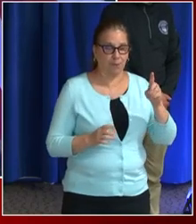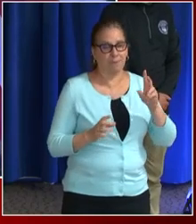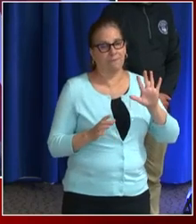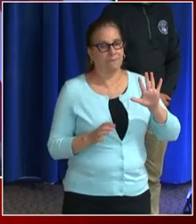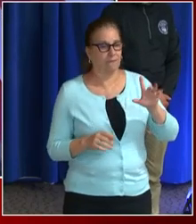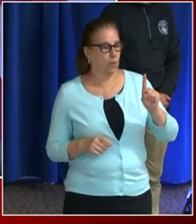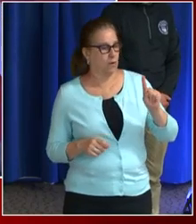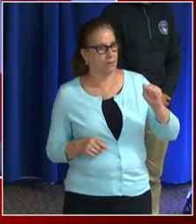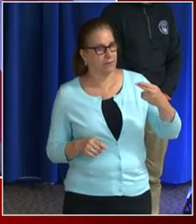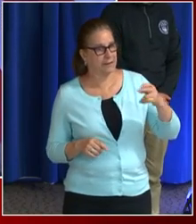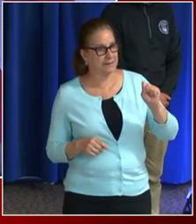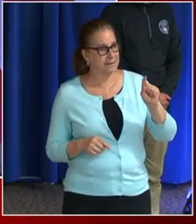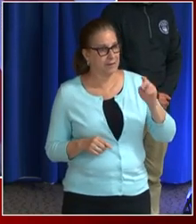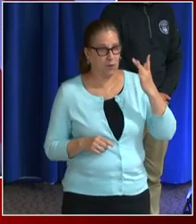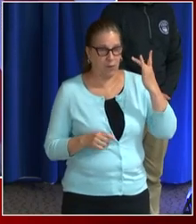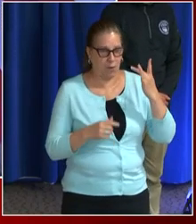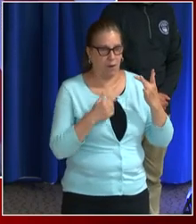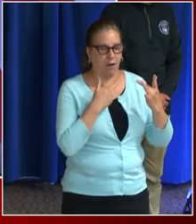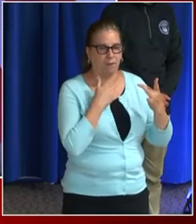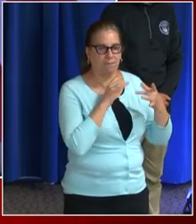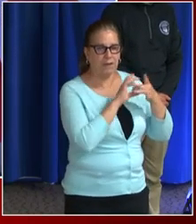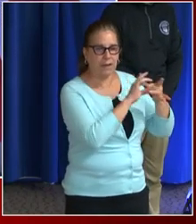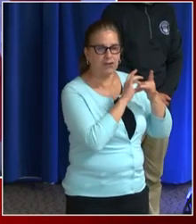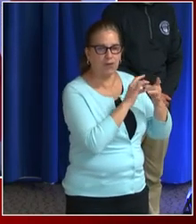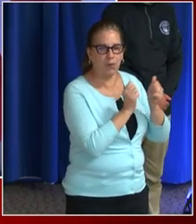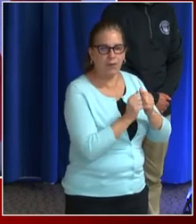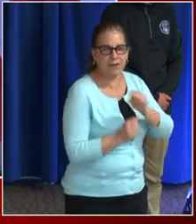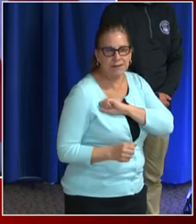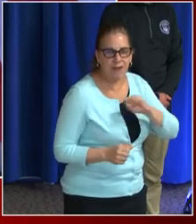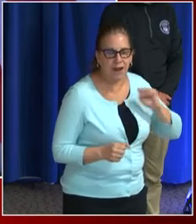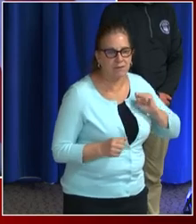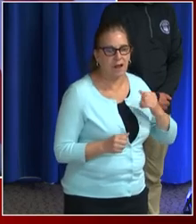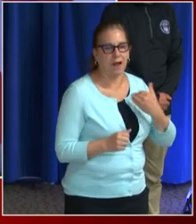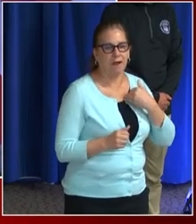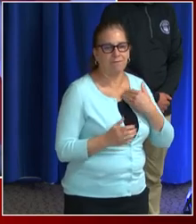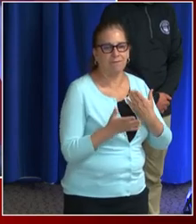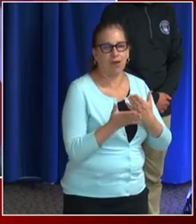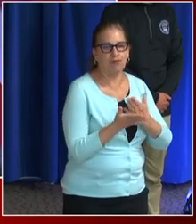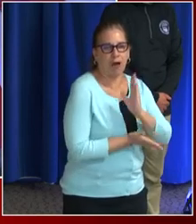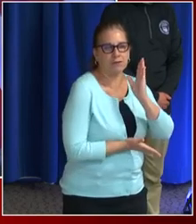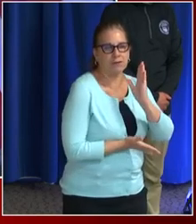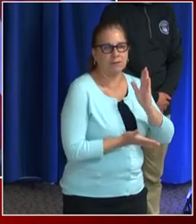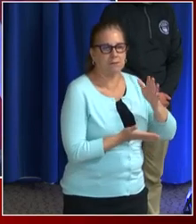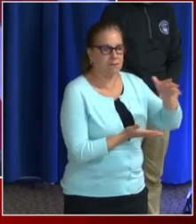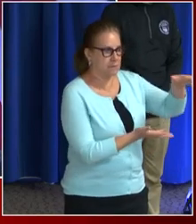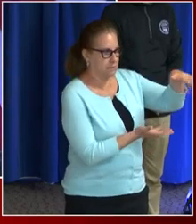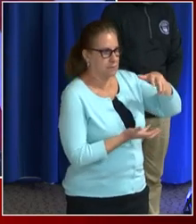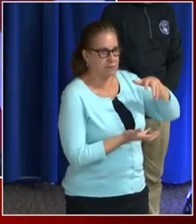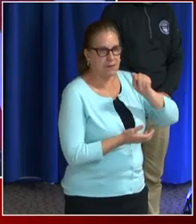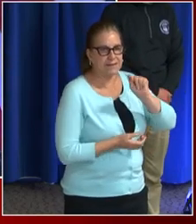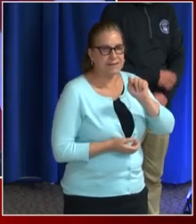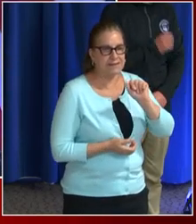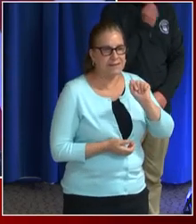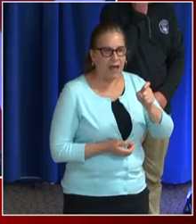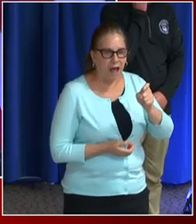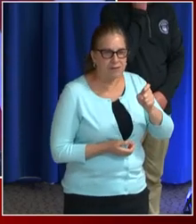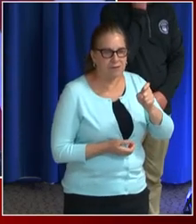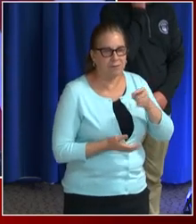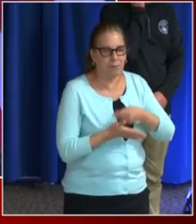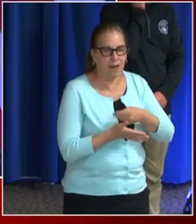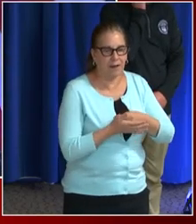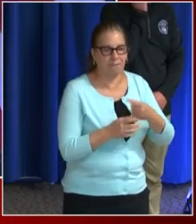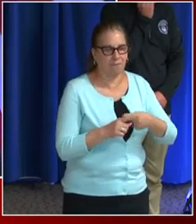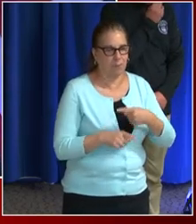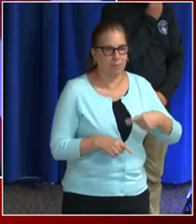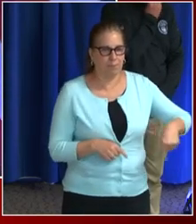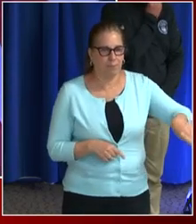also about our right as tax-paying Americans to autonomy, and the autonomy that can